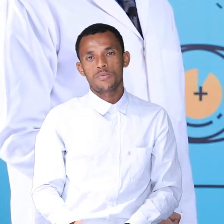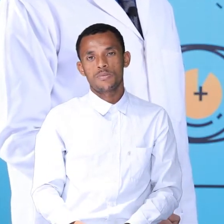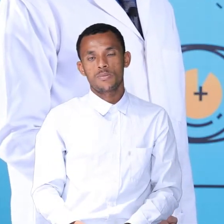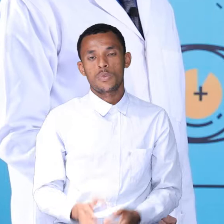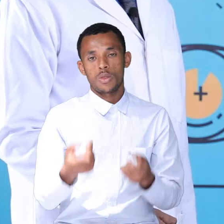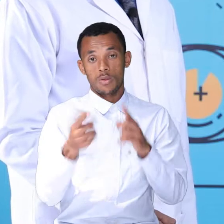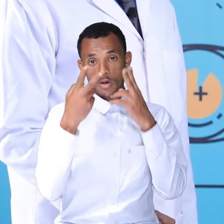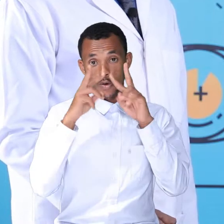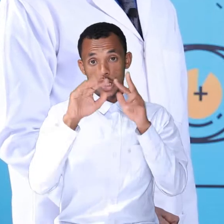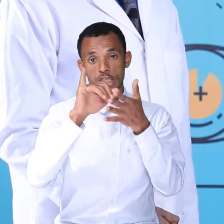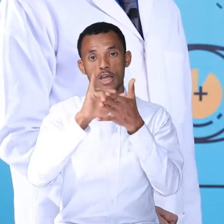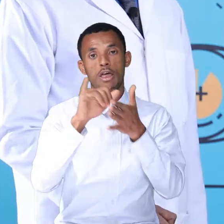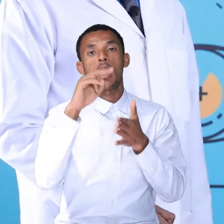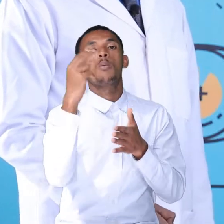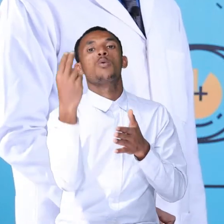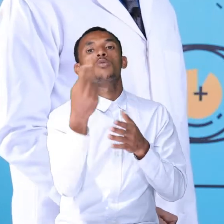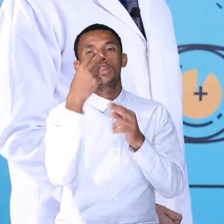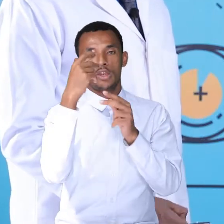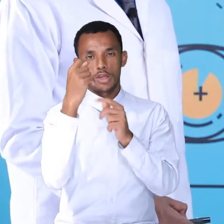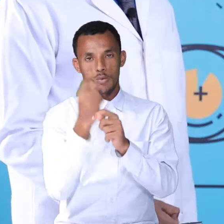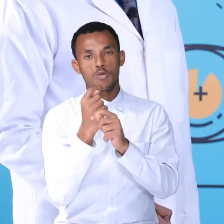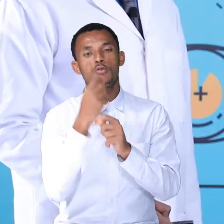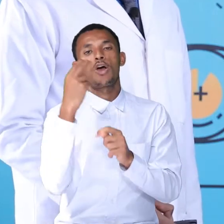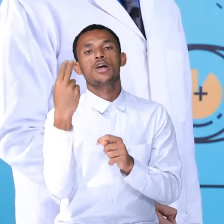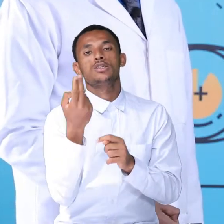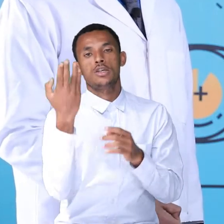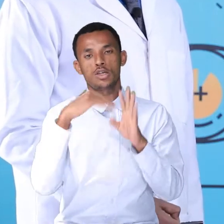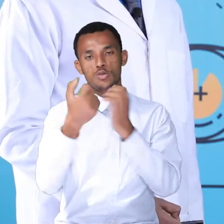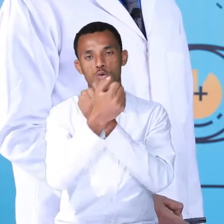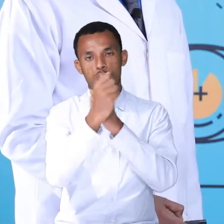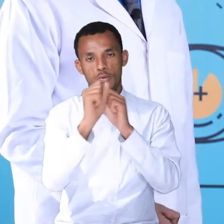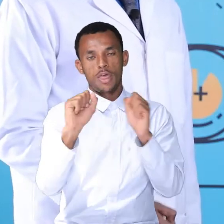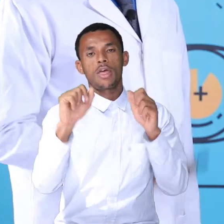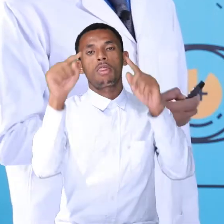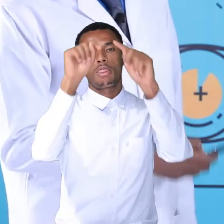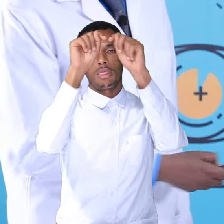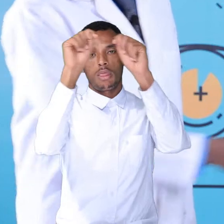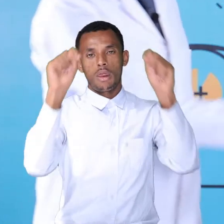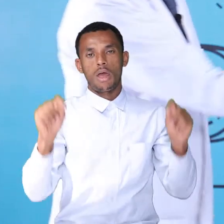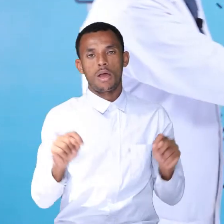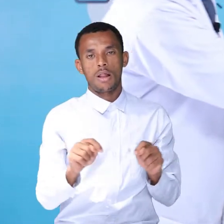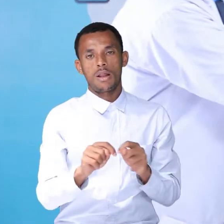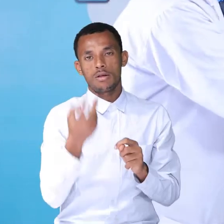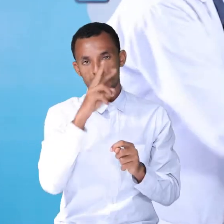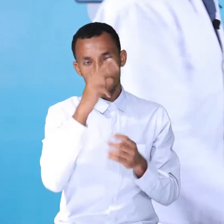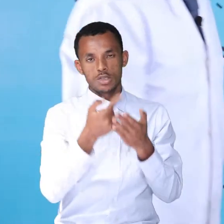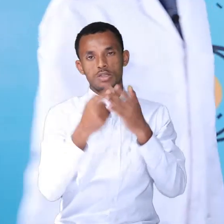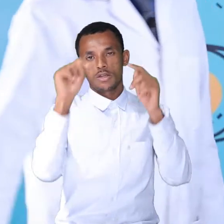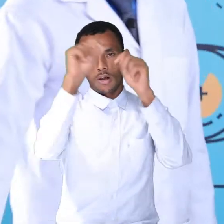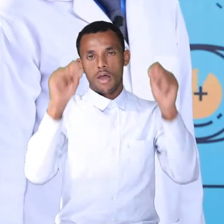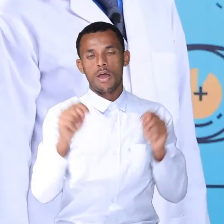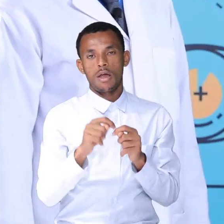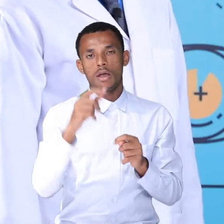When we are looking at application of trigonometric functions in solving a triangle, assume you are given that a